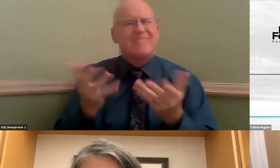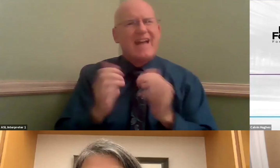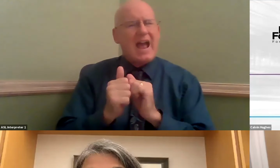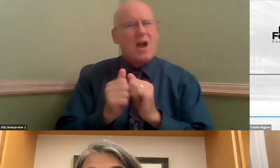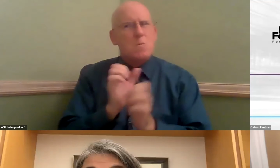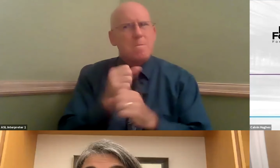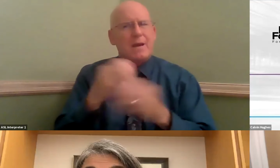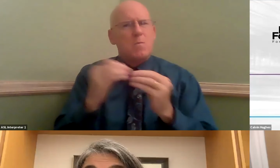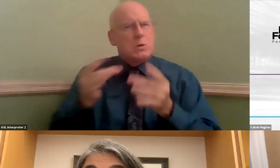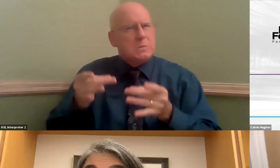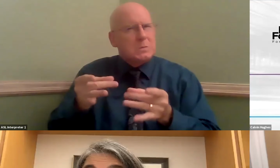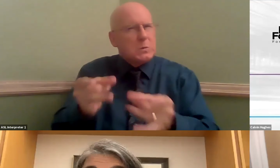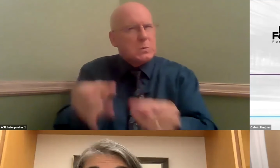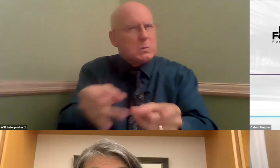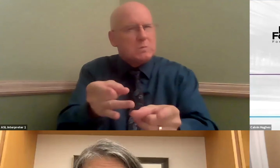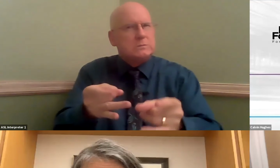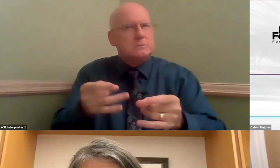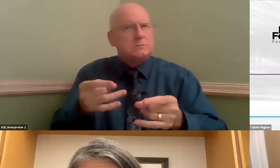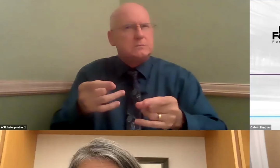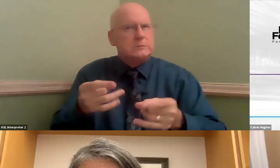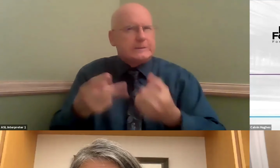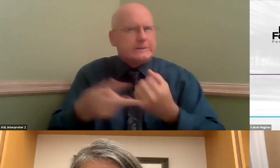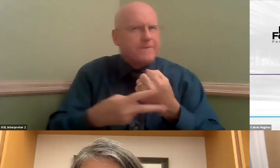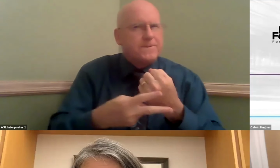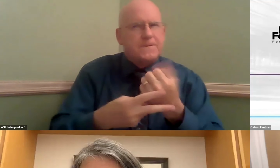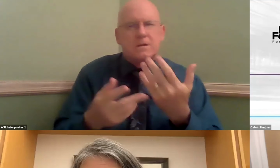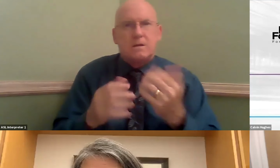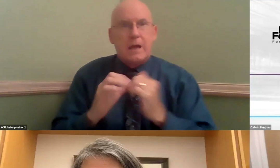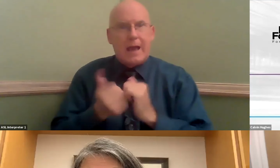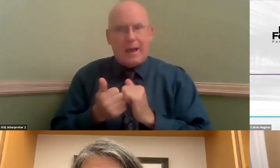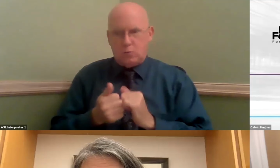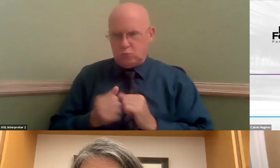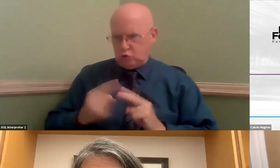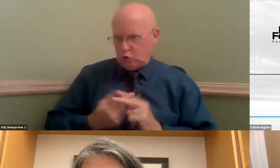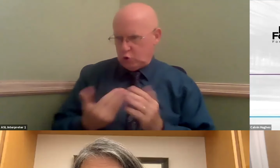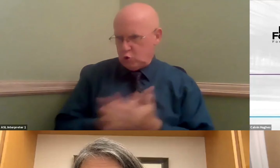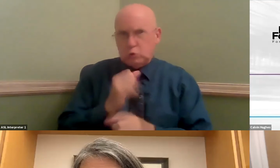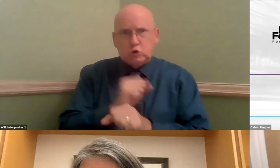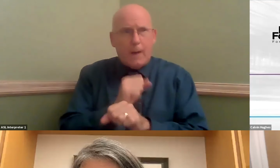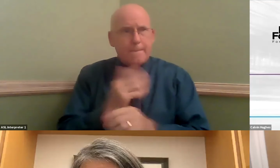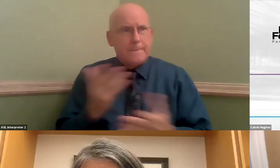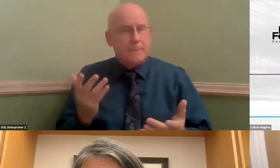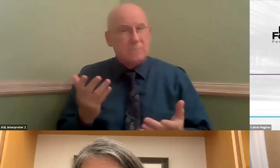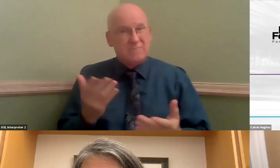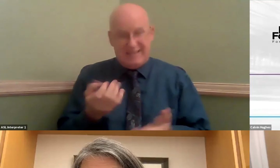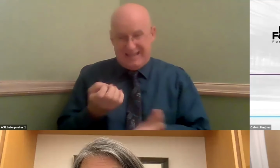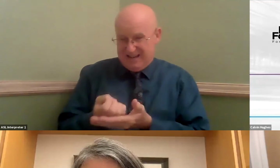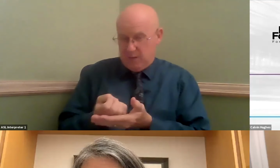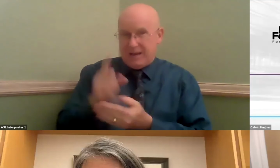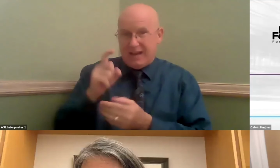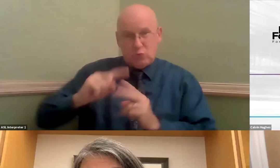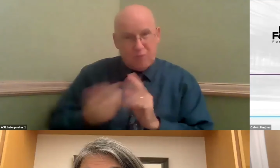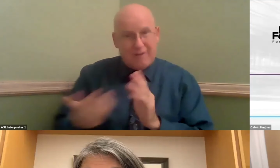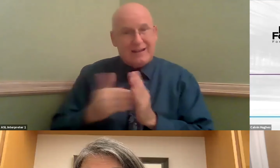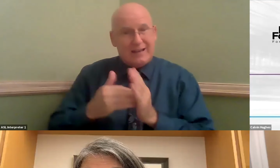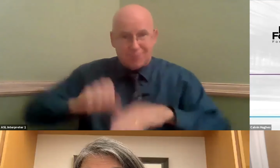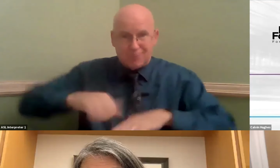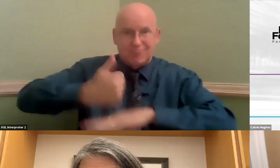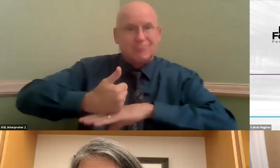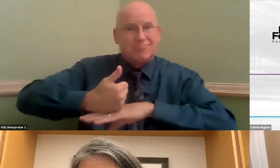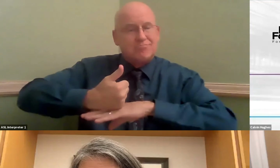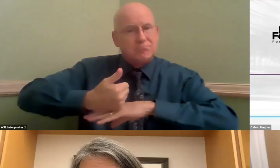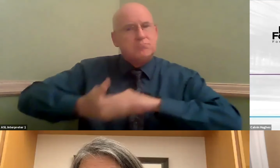efficiencies? How can we start jobs? You know, it's all about restarting the economy, because the economy is what will